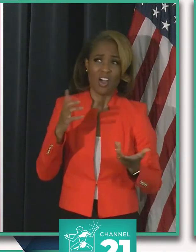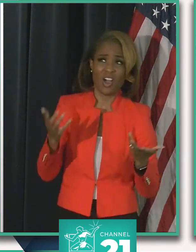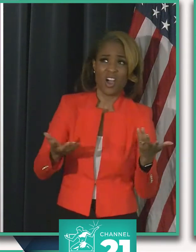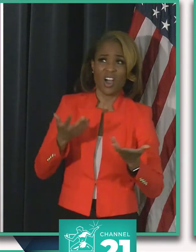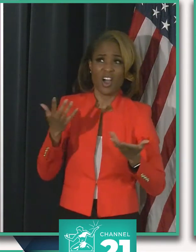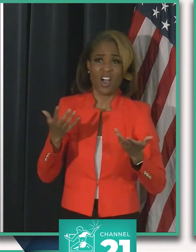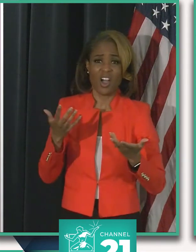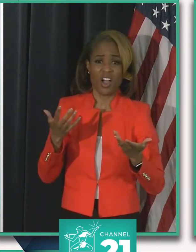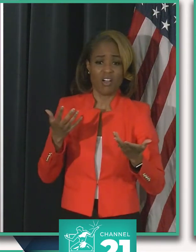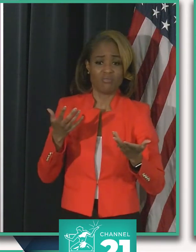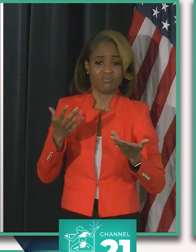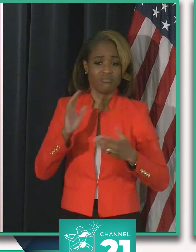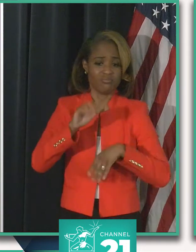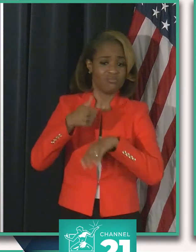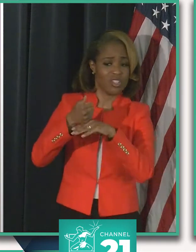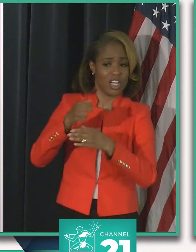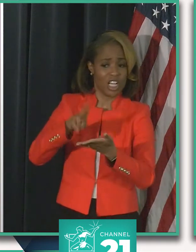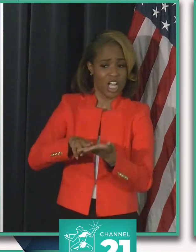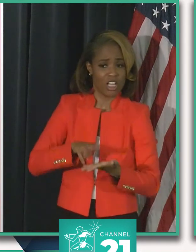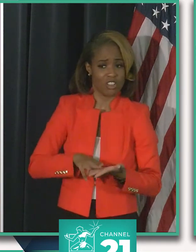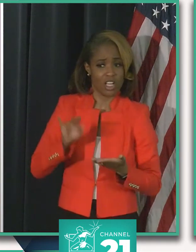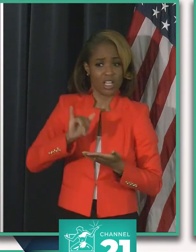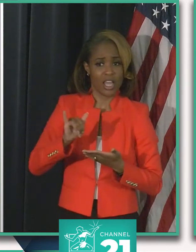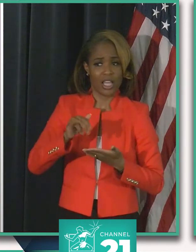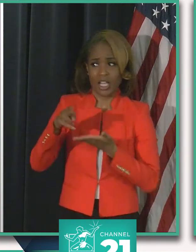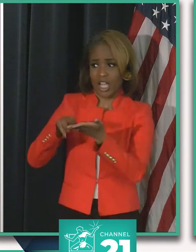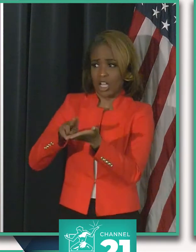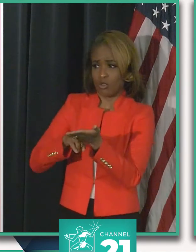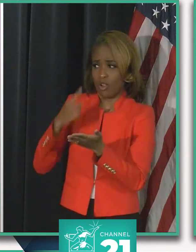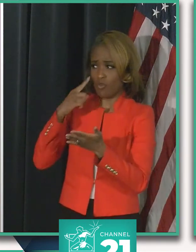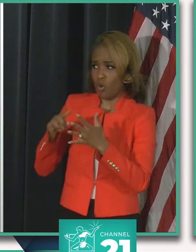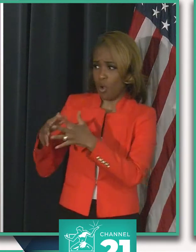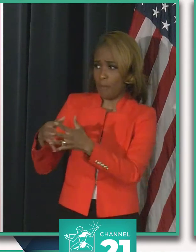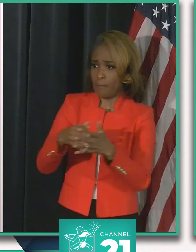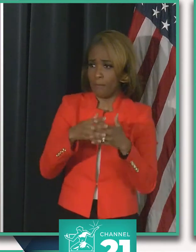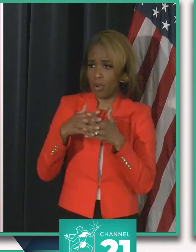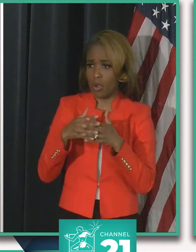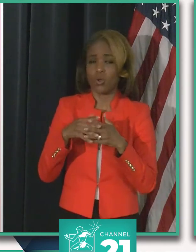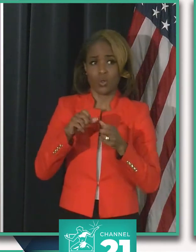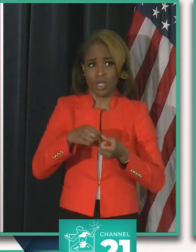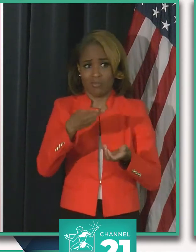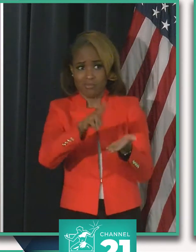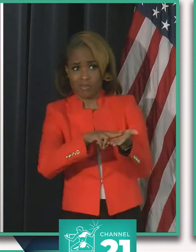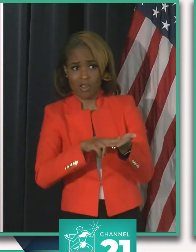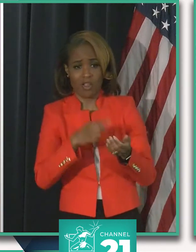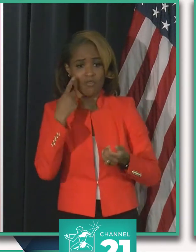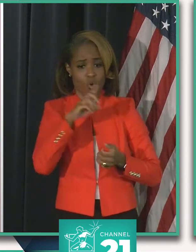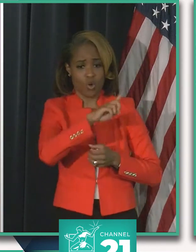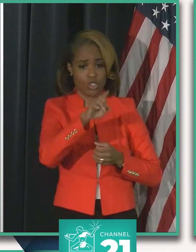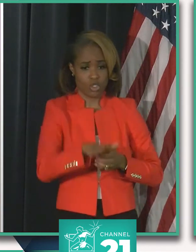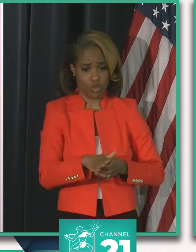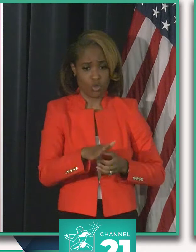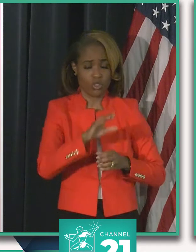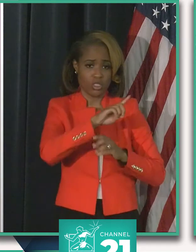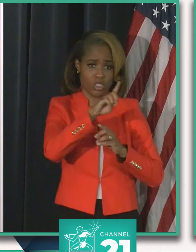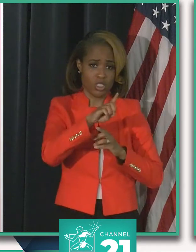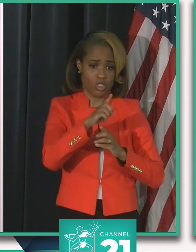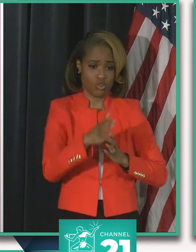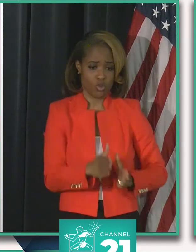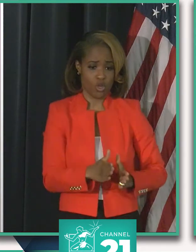make a contract. Like the contract with America, you make a contract with Detroiters to stand up to your